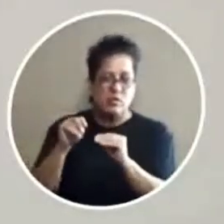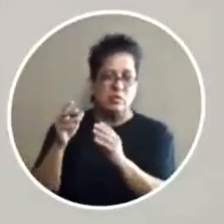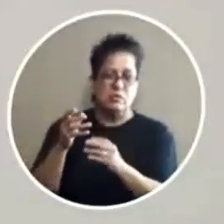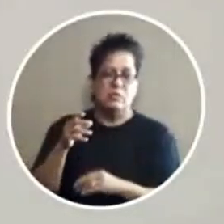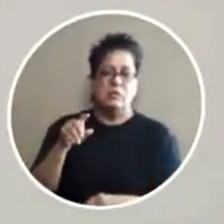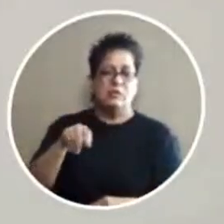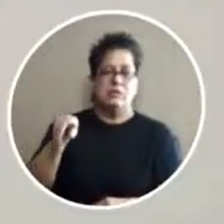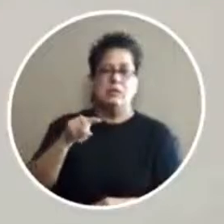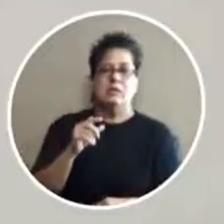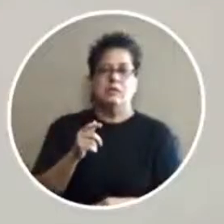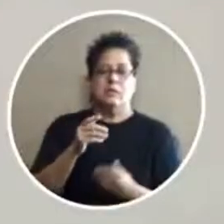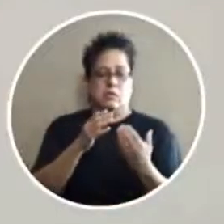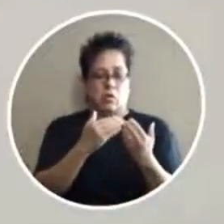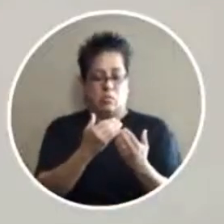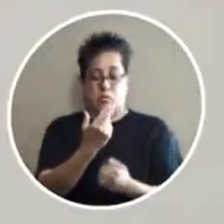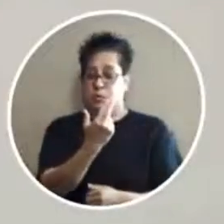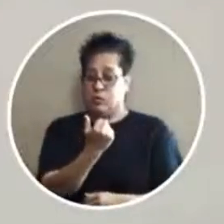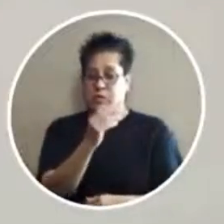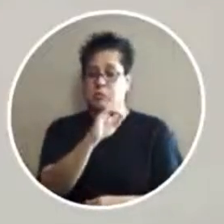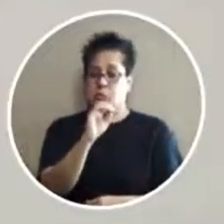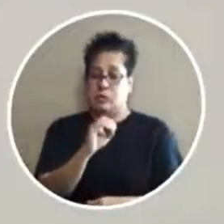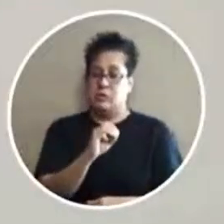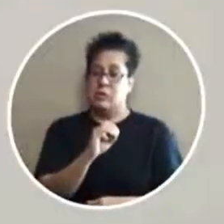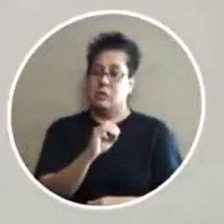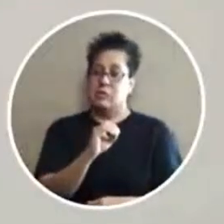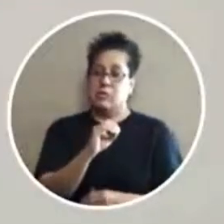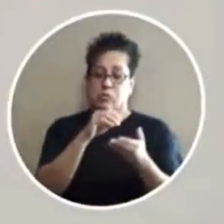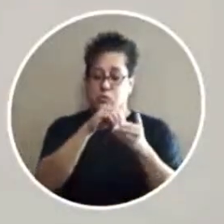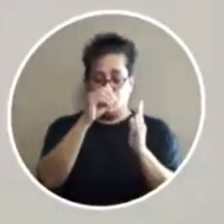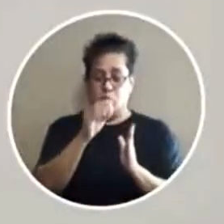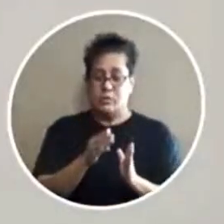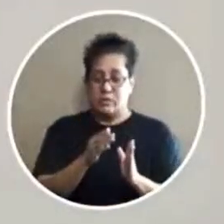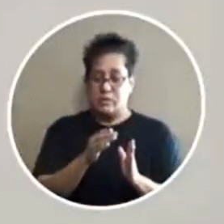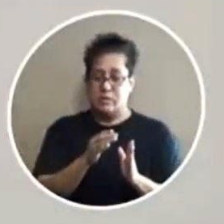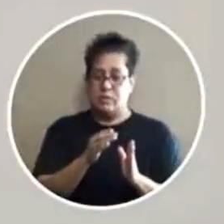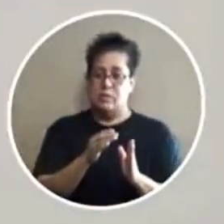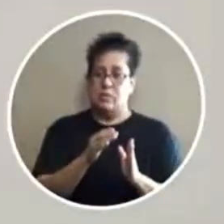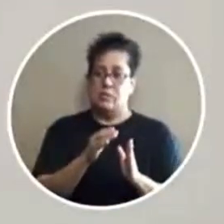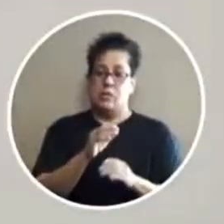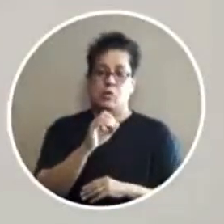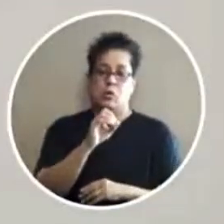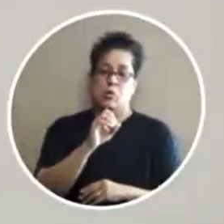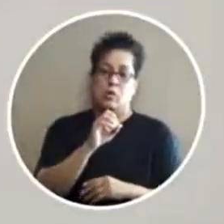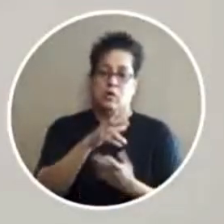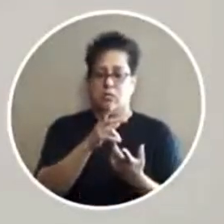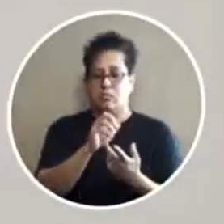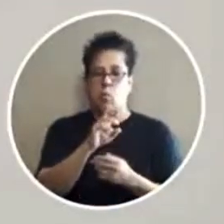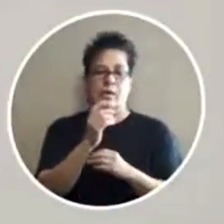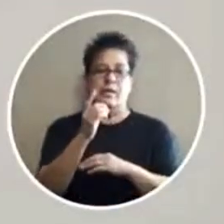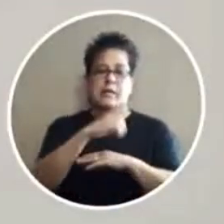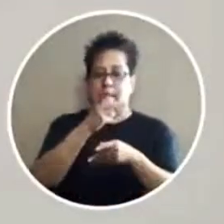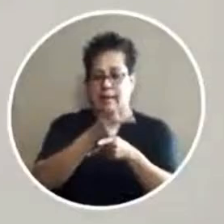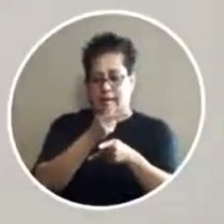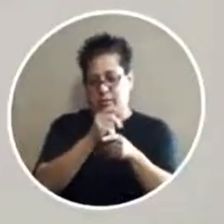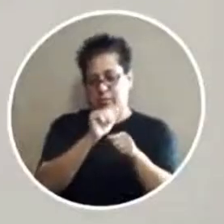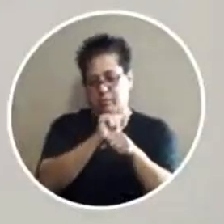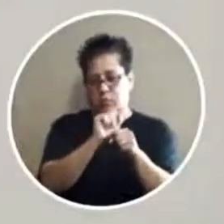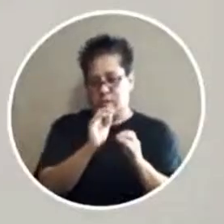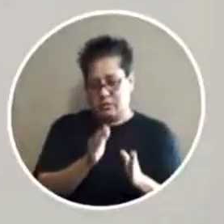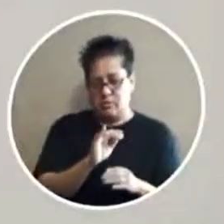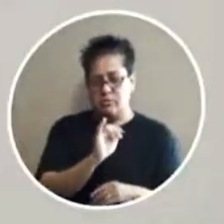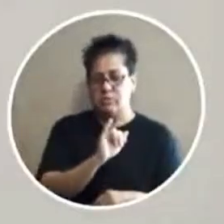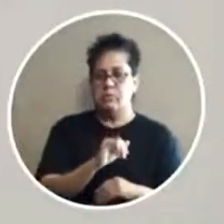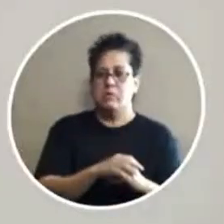had almost 13% are students or daycare employees. We